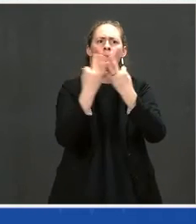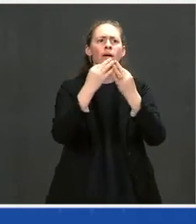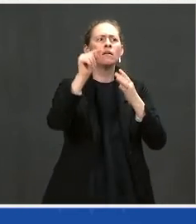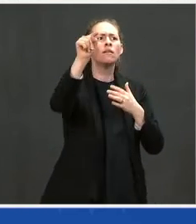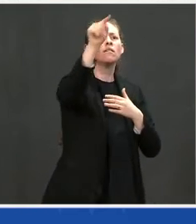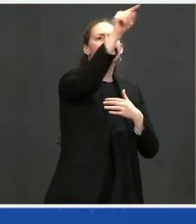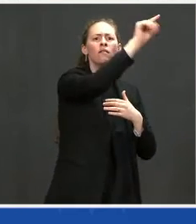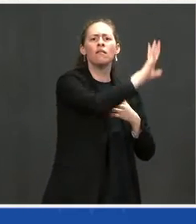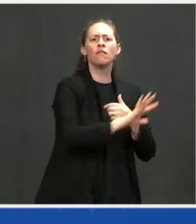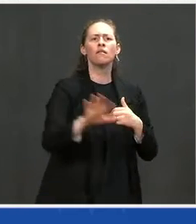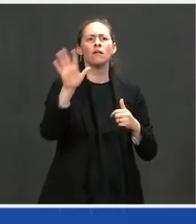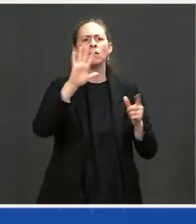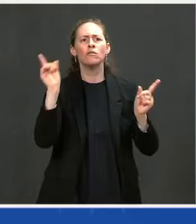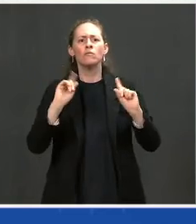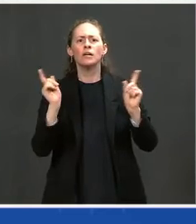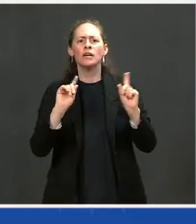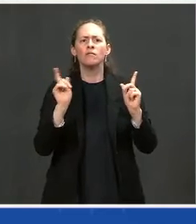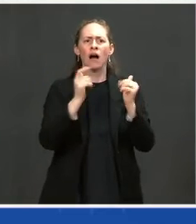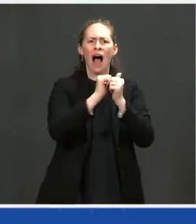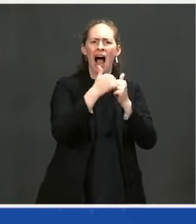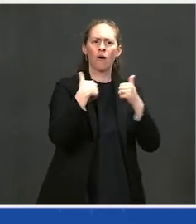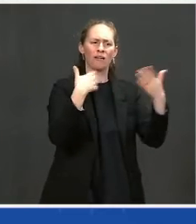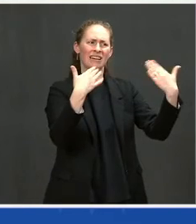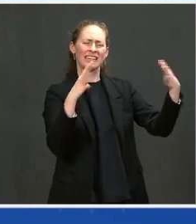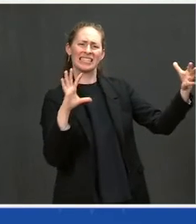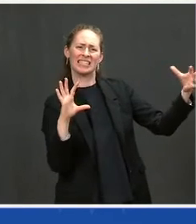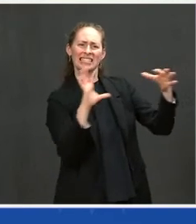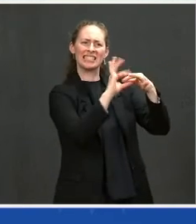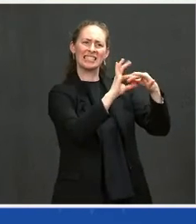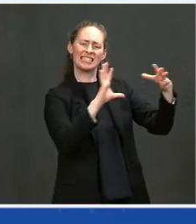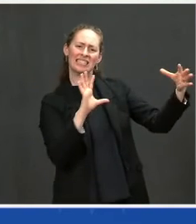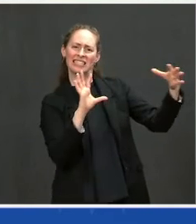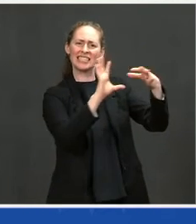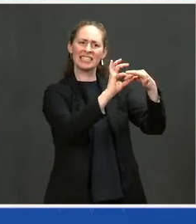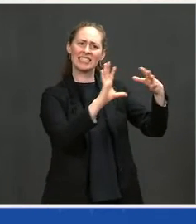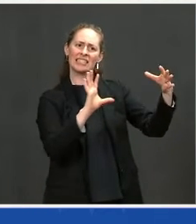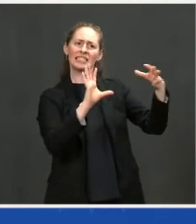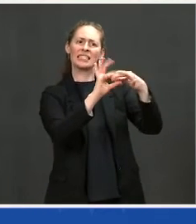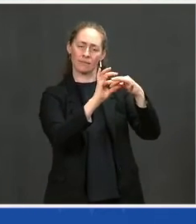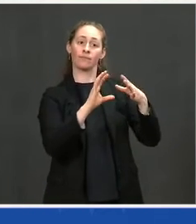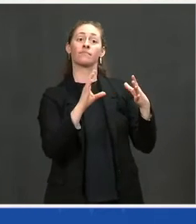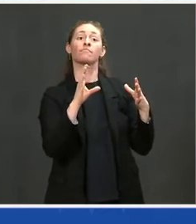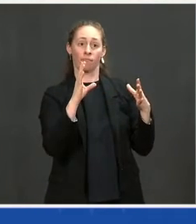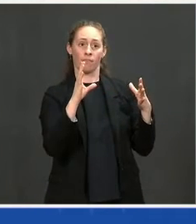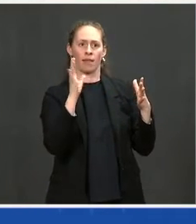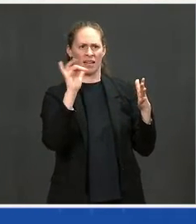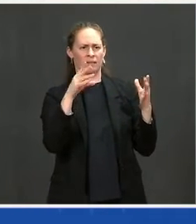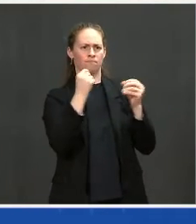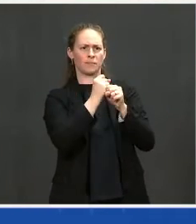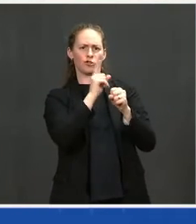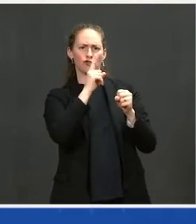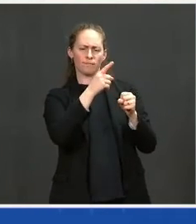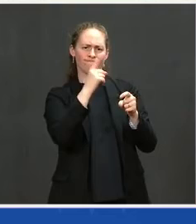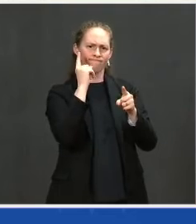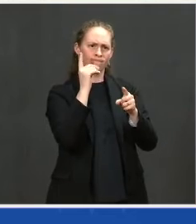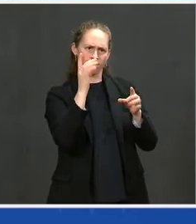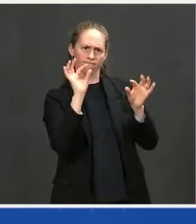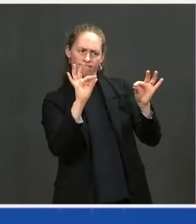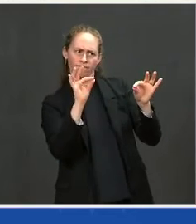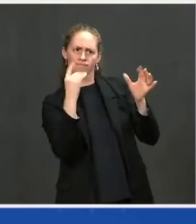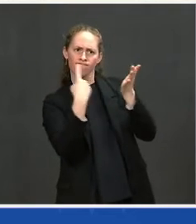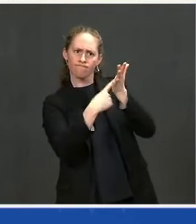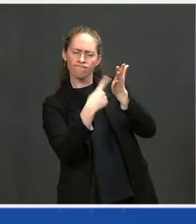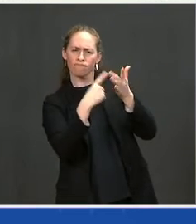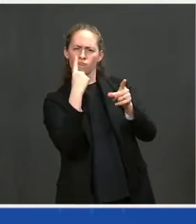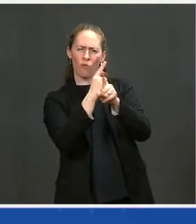a hearing can be held. The second way to do it is put them in a Health and Human Services facility